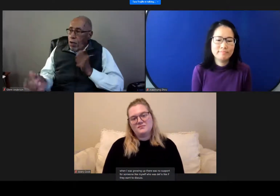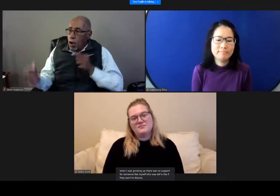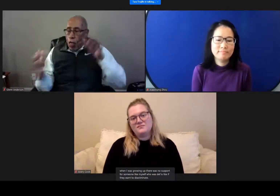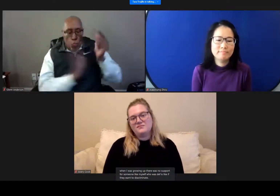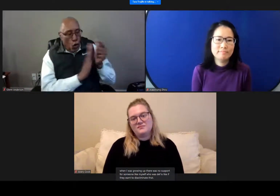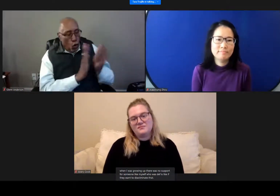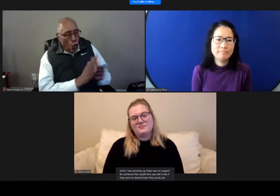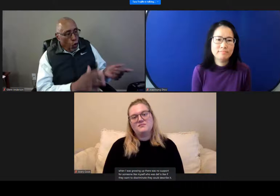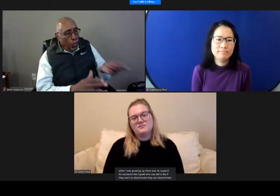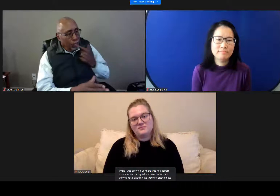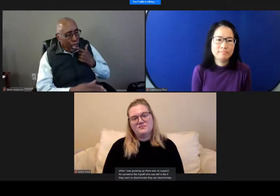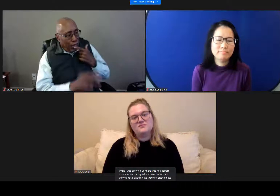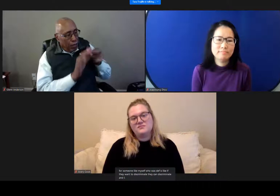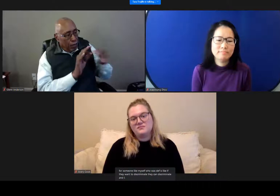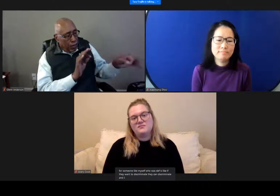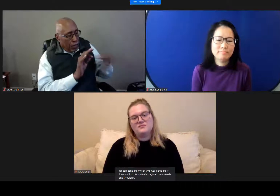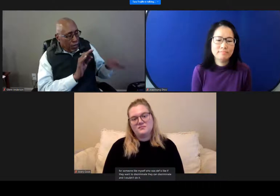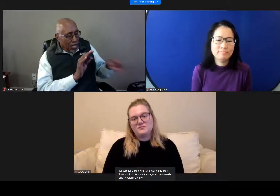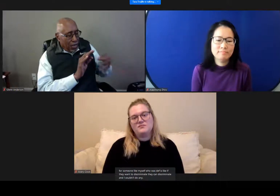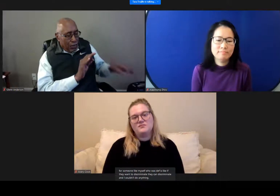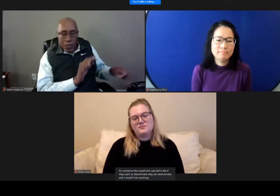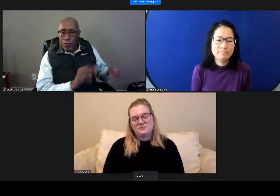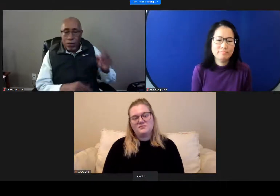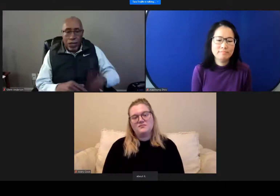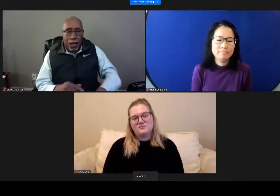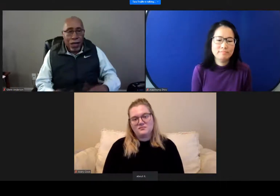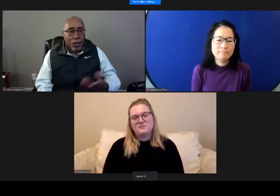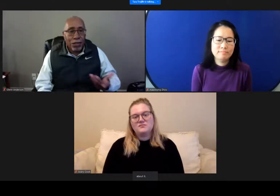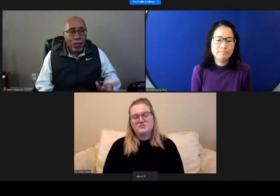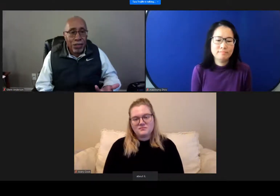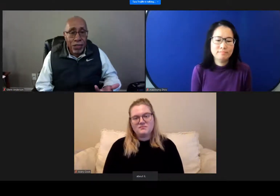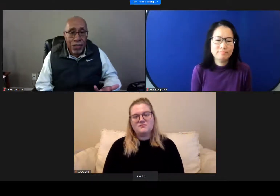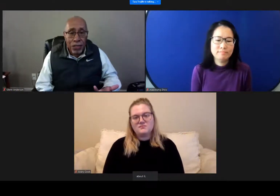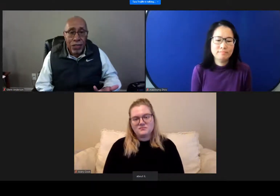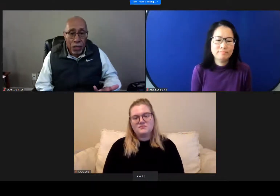discriminate, they could discriminate, and I couldn't do anything about it